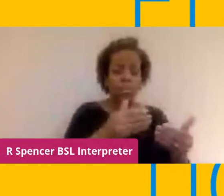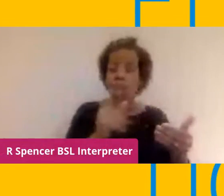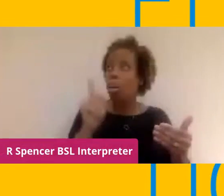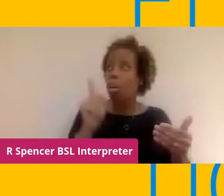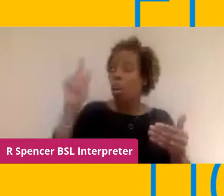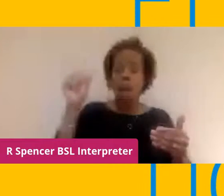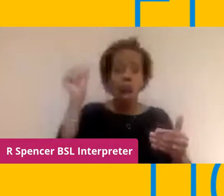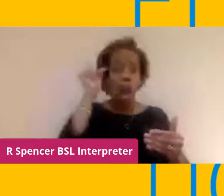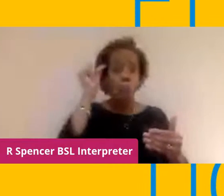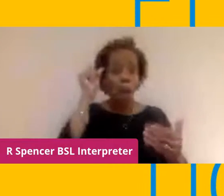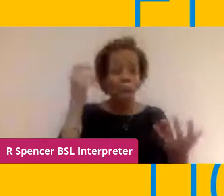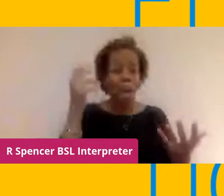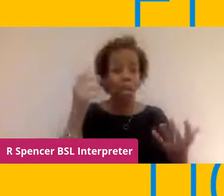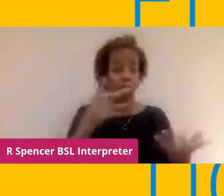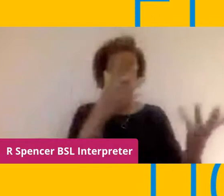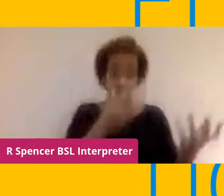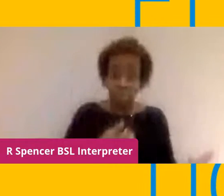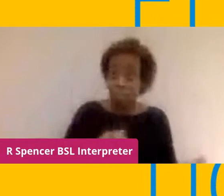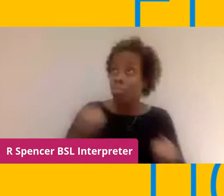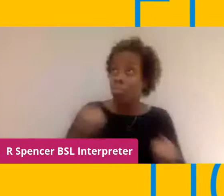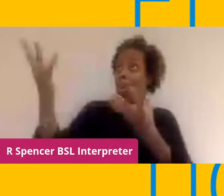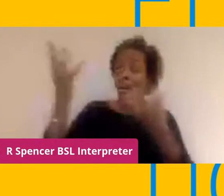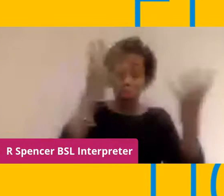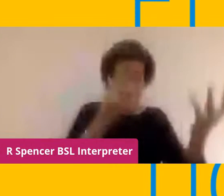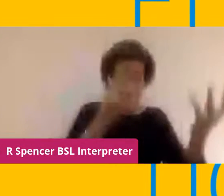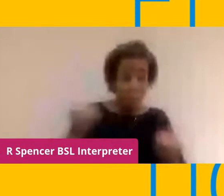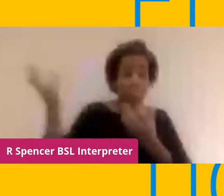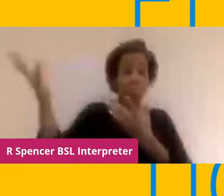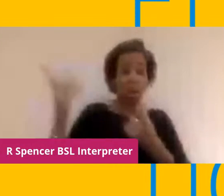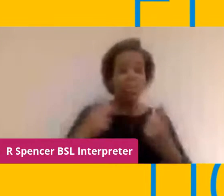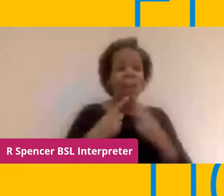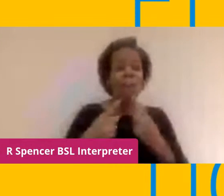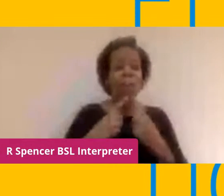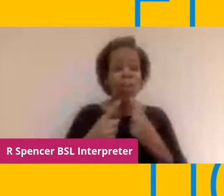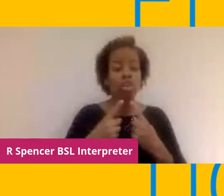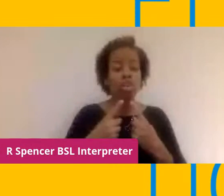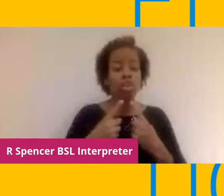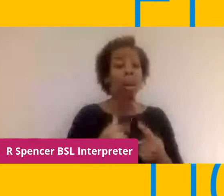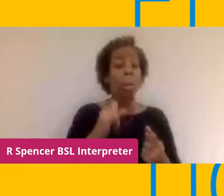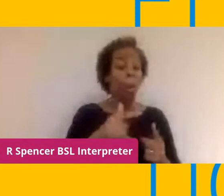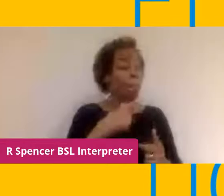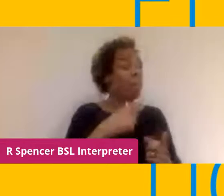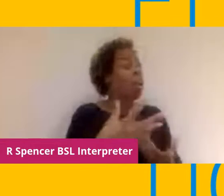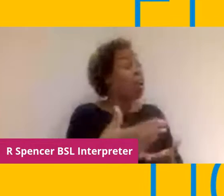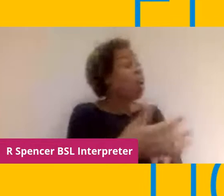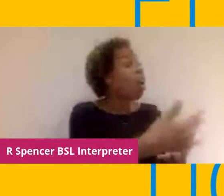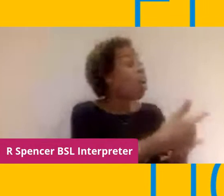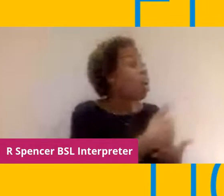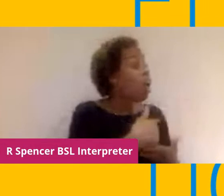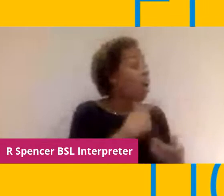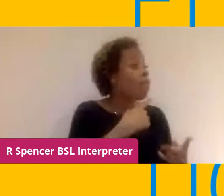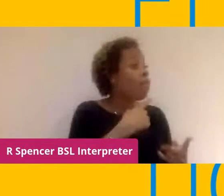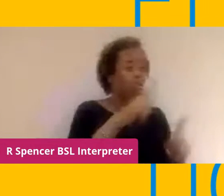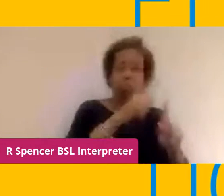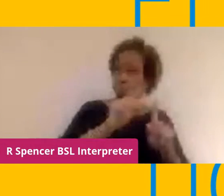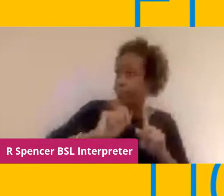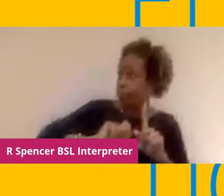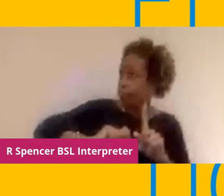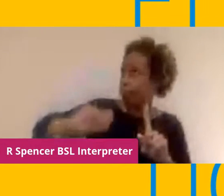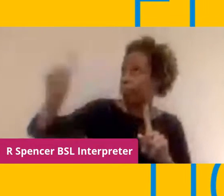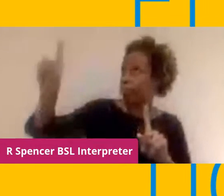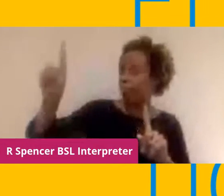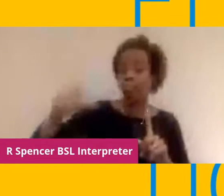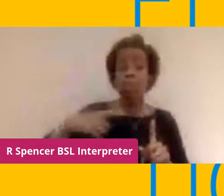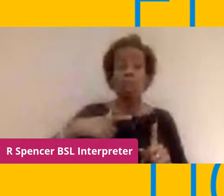hear what's happening, there's direct communication with them. Even if you do an email out to all members, maybe a specific one to academic related